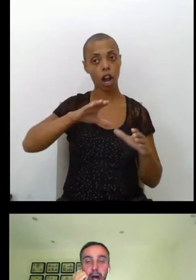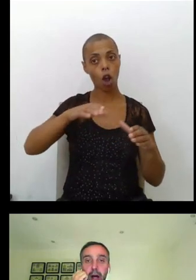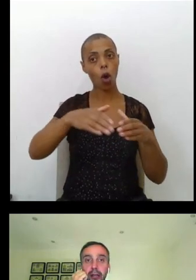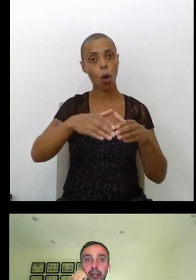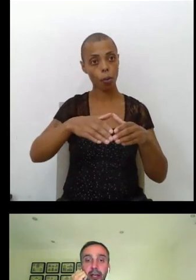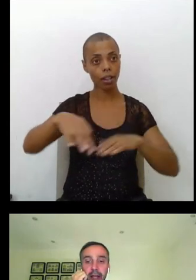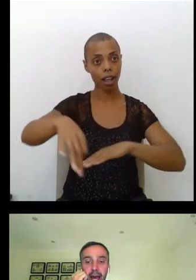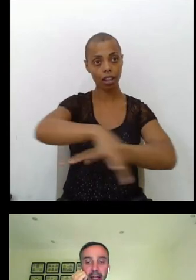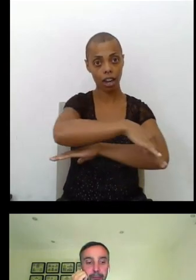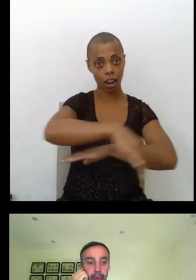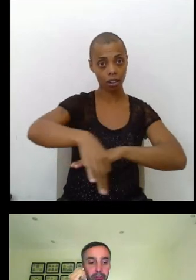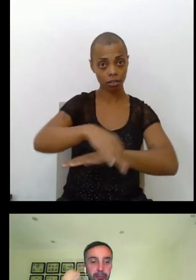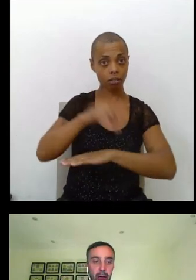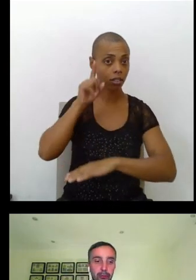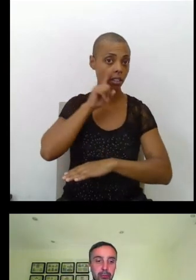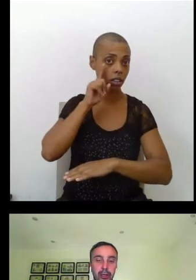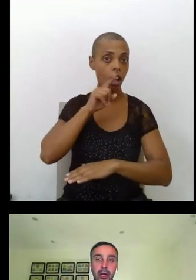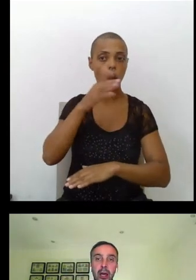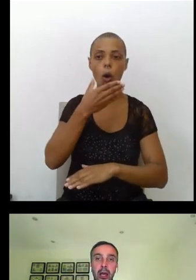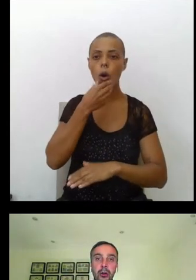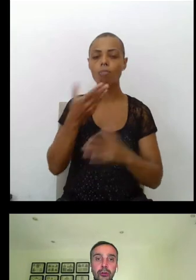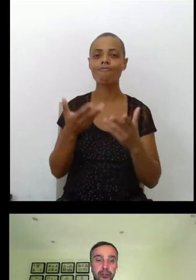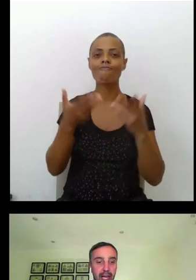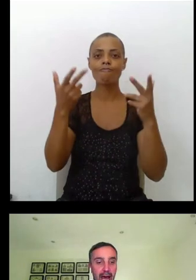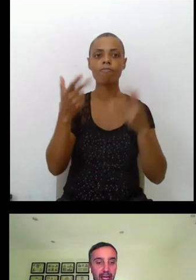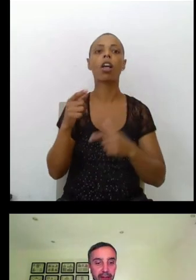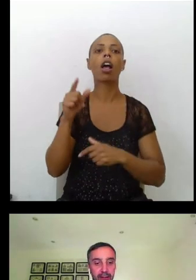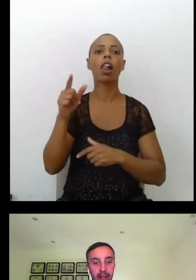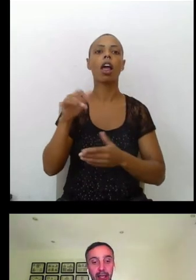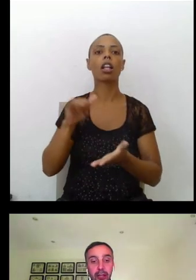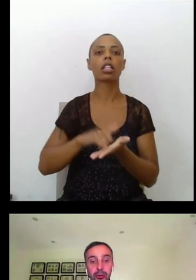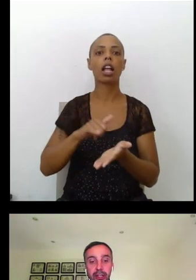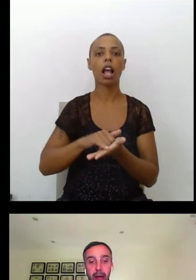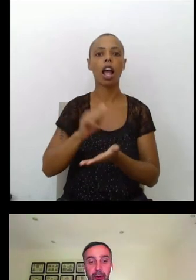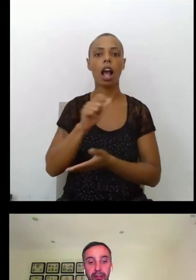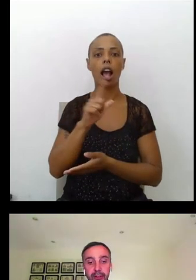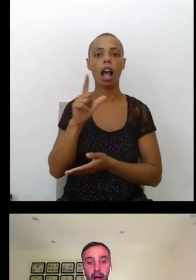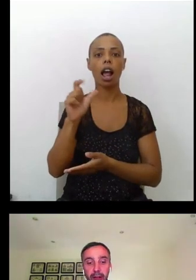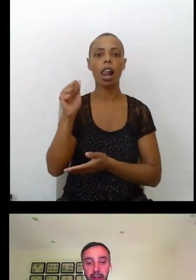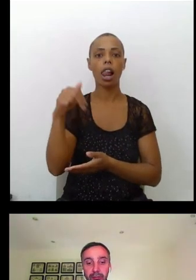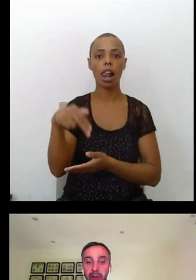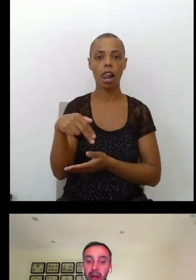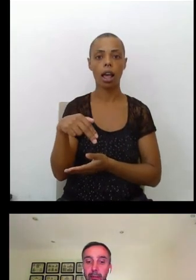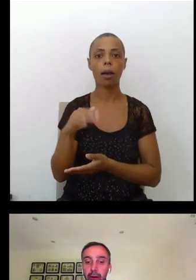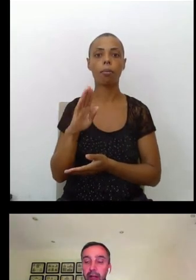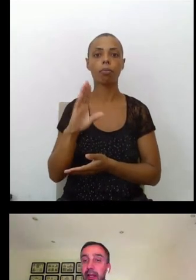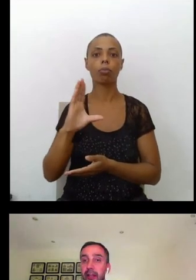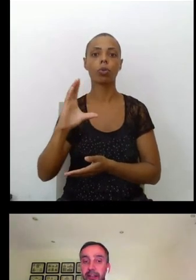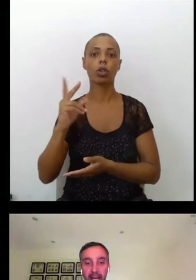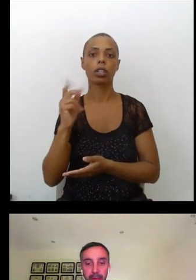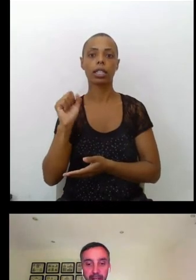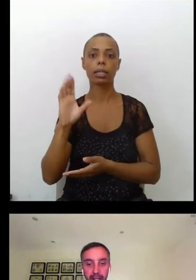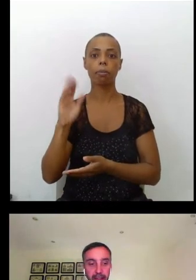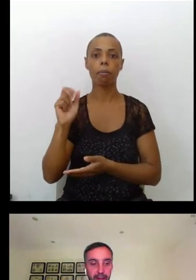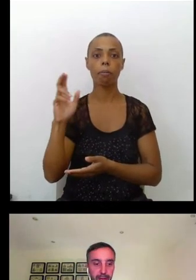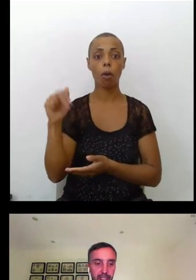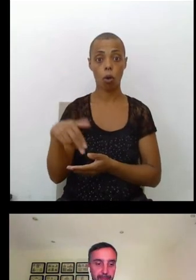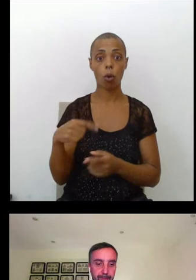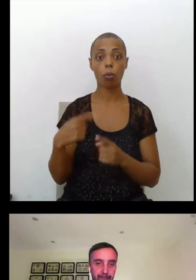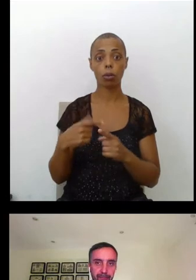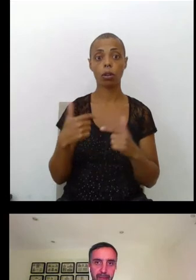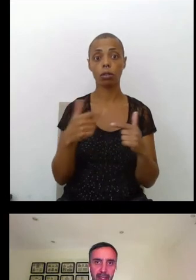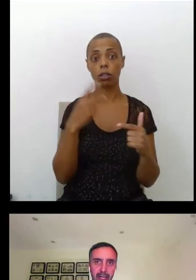celebrated New York architect Alan buksbaum whose clients included numerous stars of American entertainment